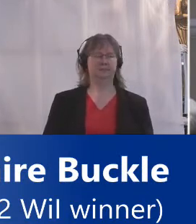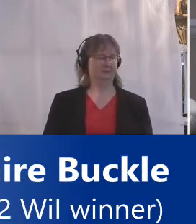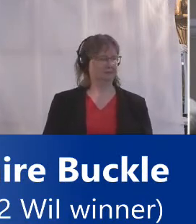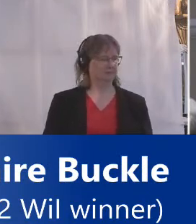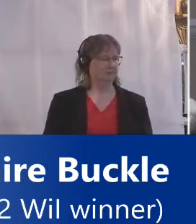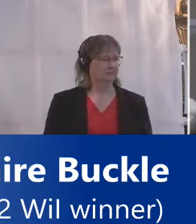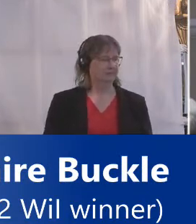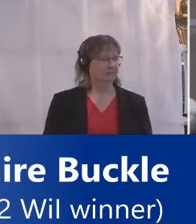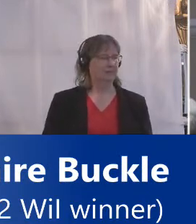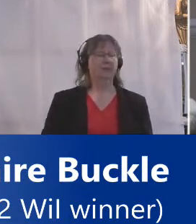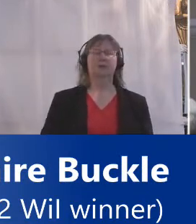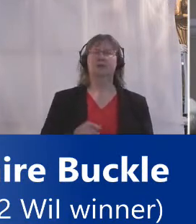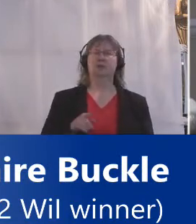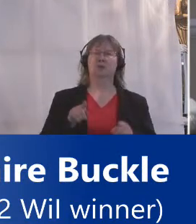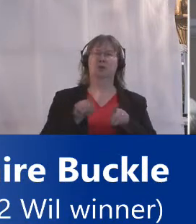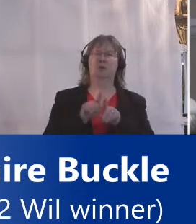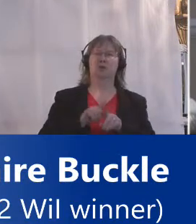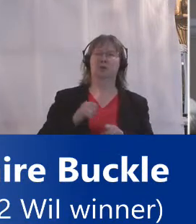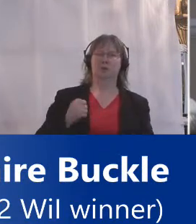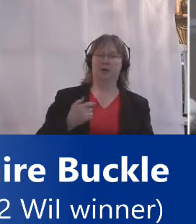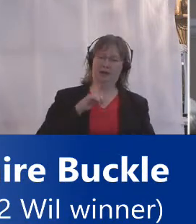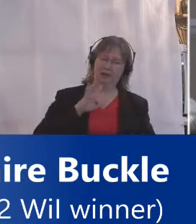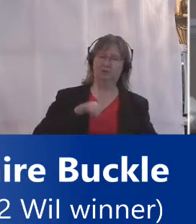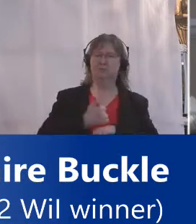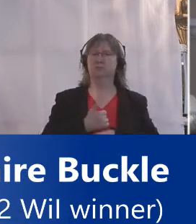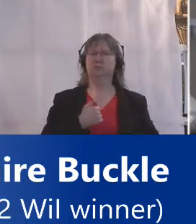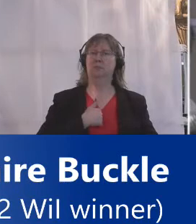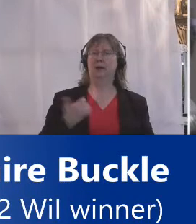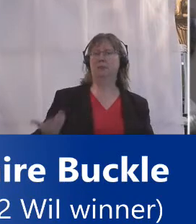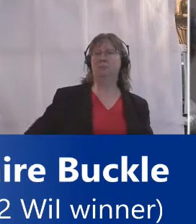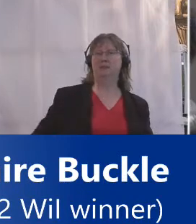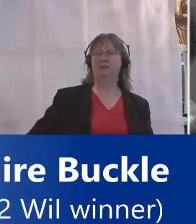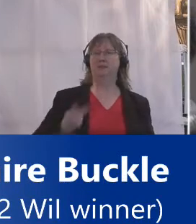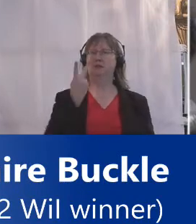formed my business in 2019 after